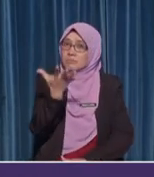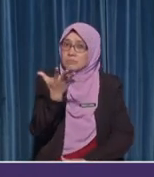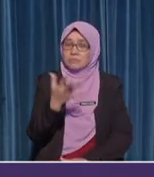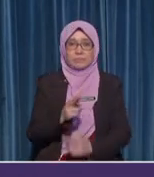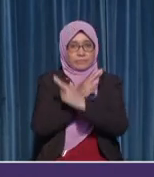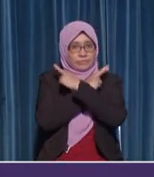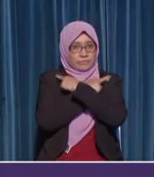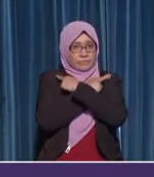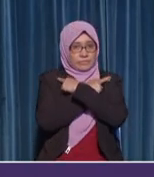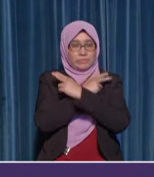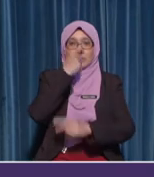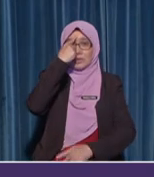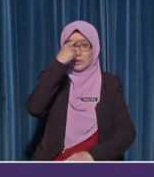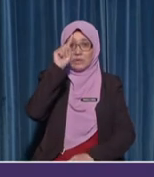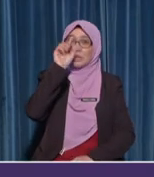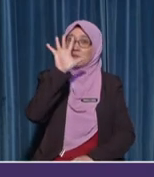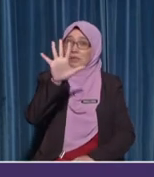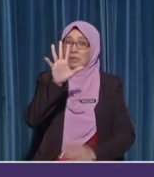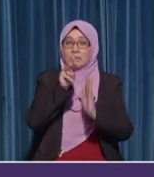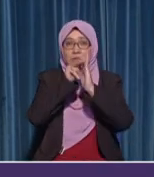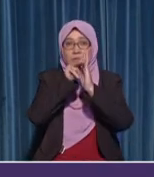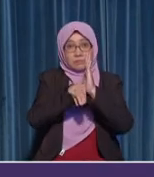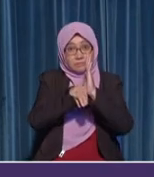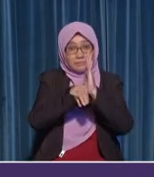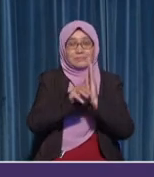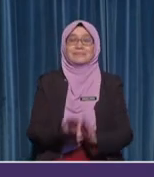to rest for 5 minutes.